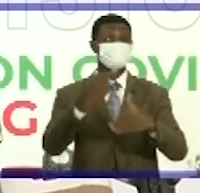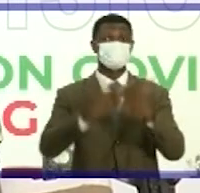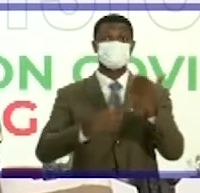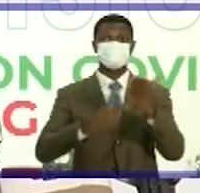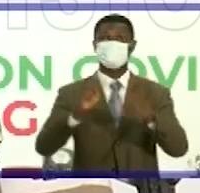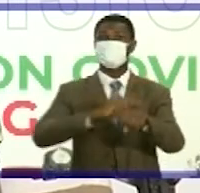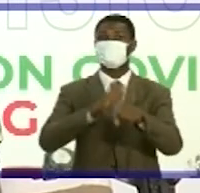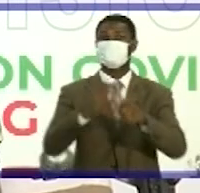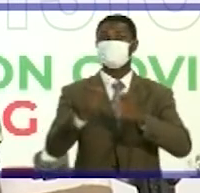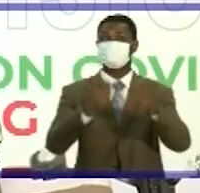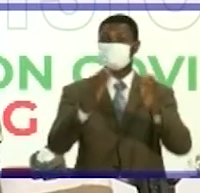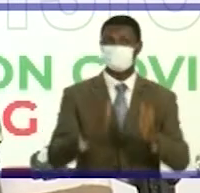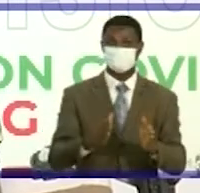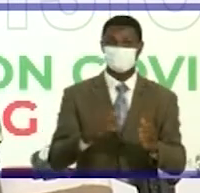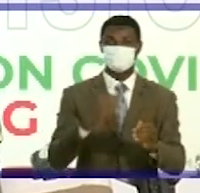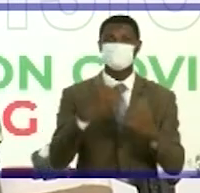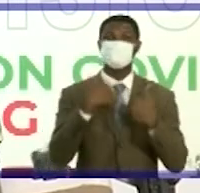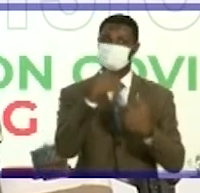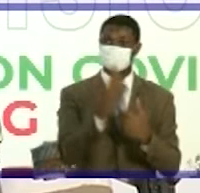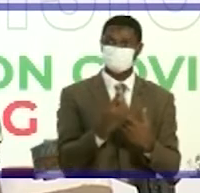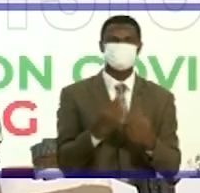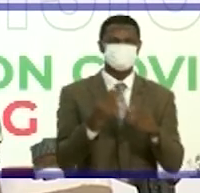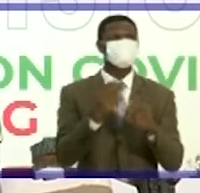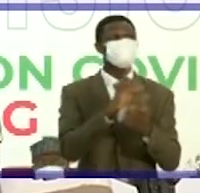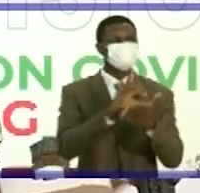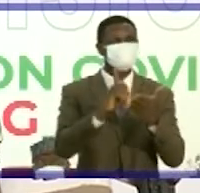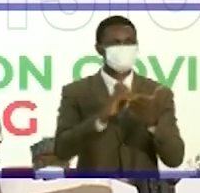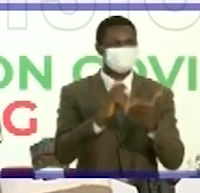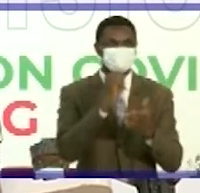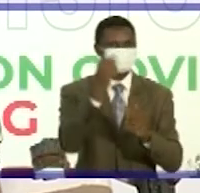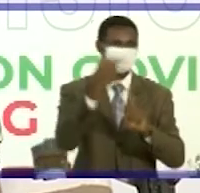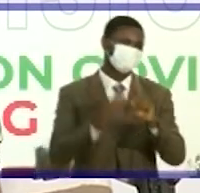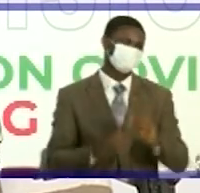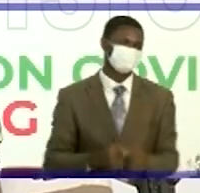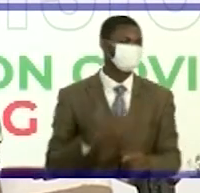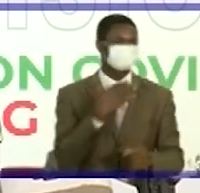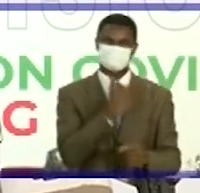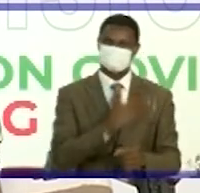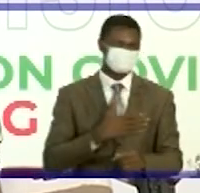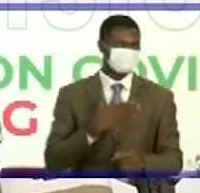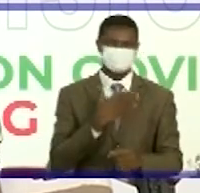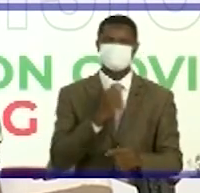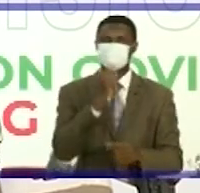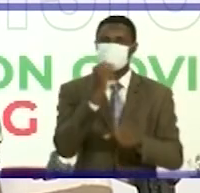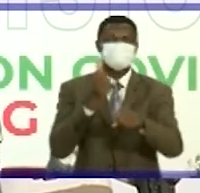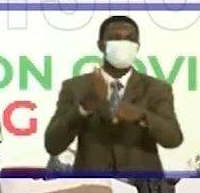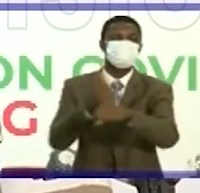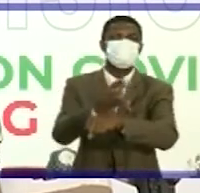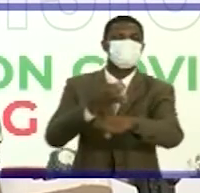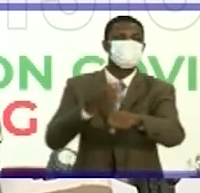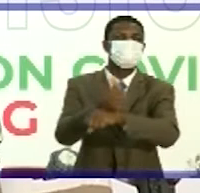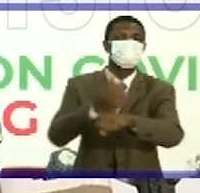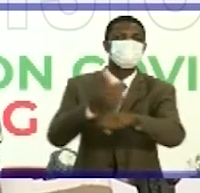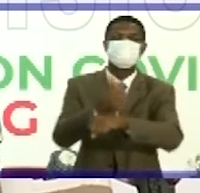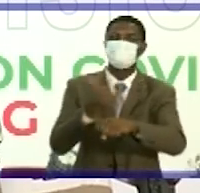will be in weeks rather than in months. So please do not put any blame on anybody, not on our